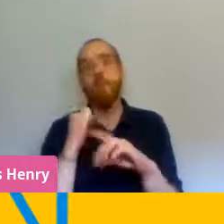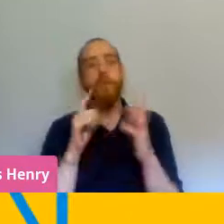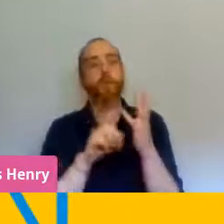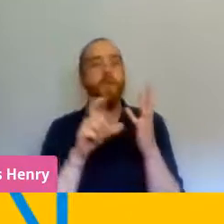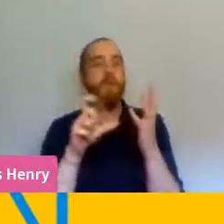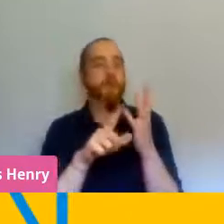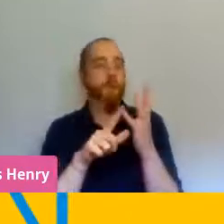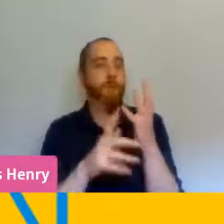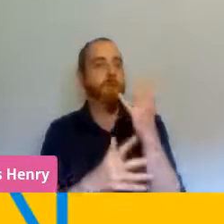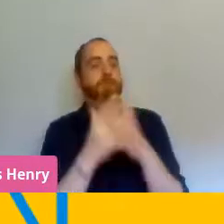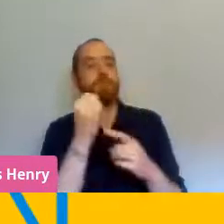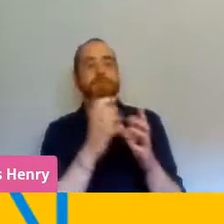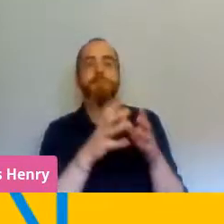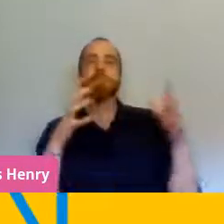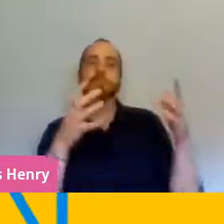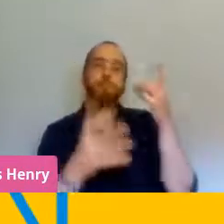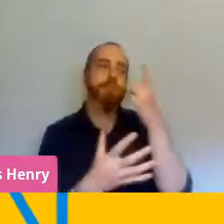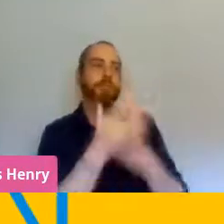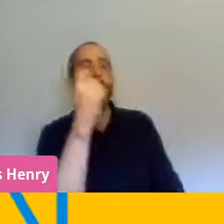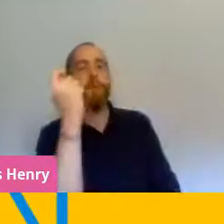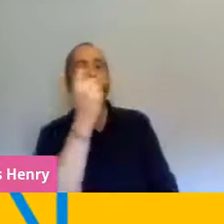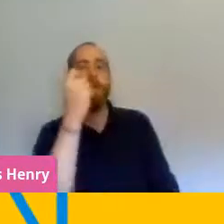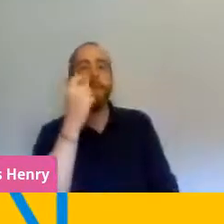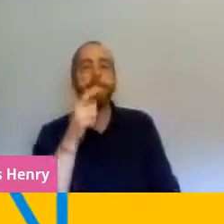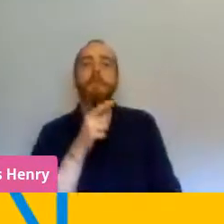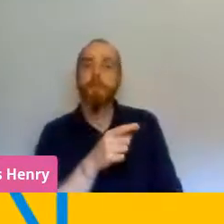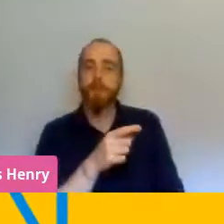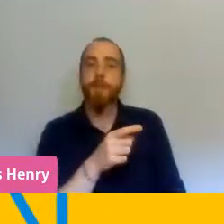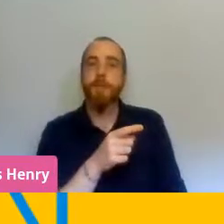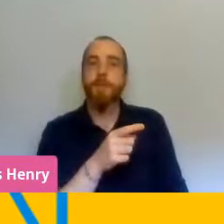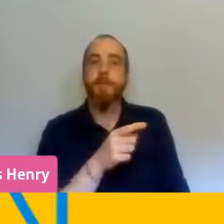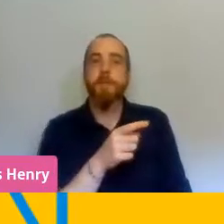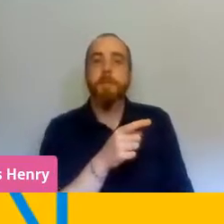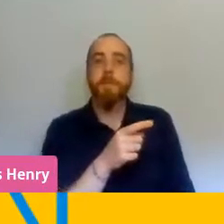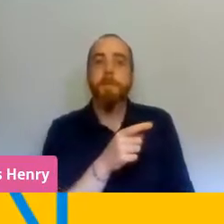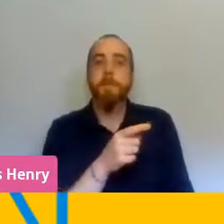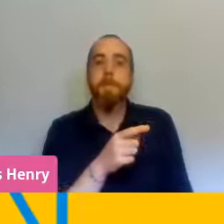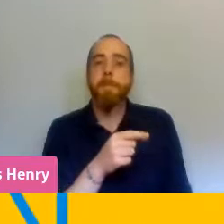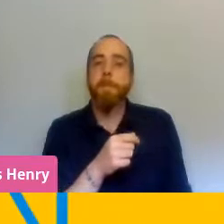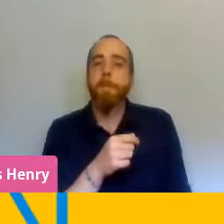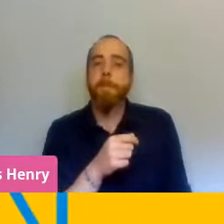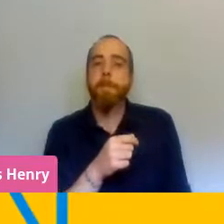Despite the college being cash-strapped and indebted college